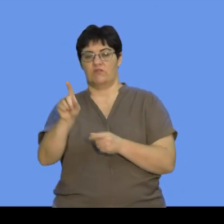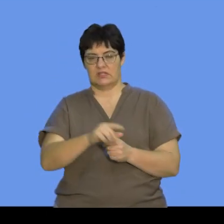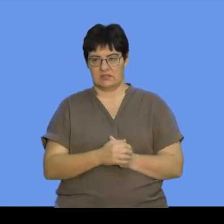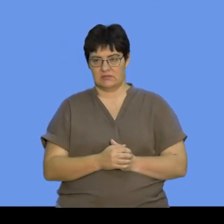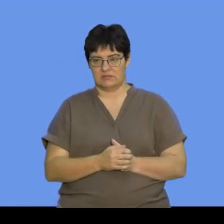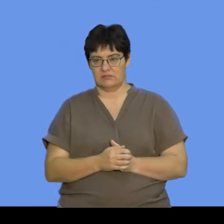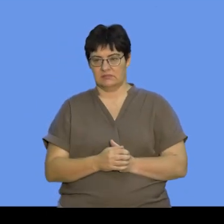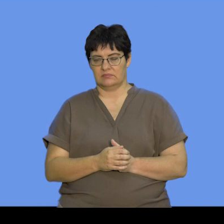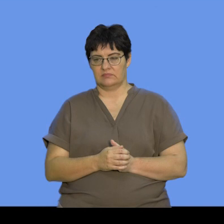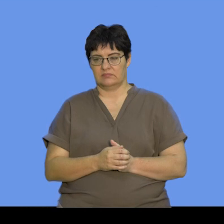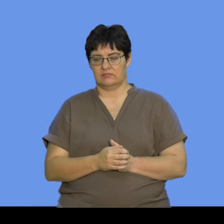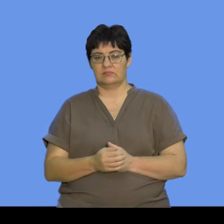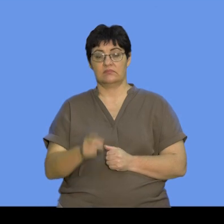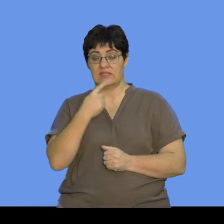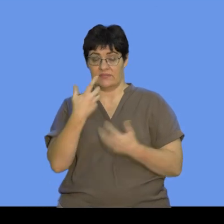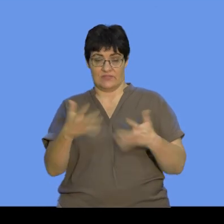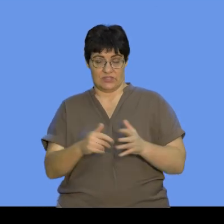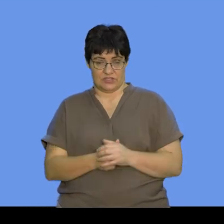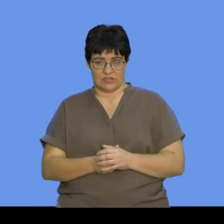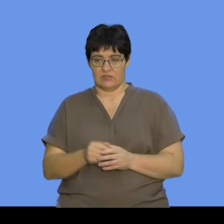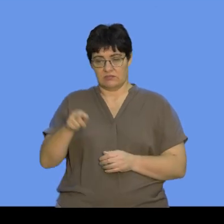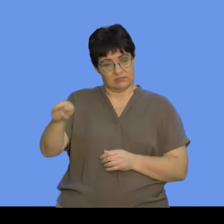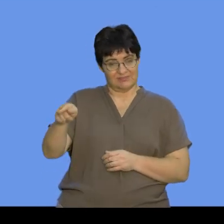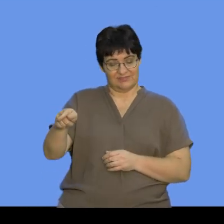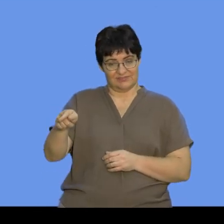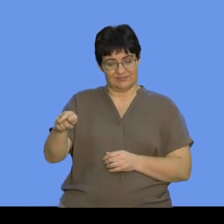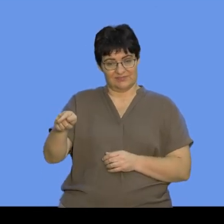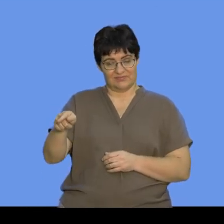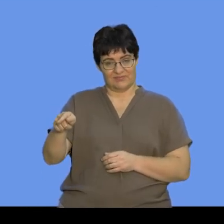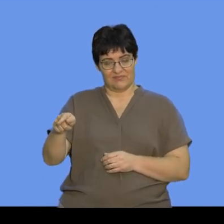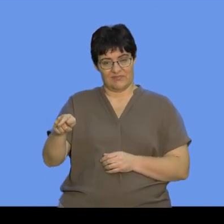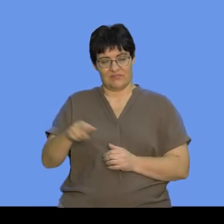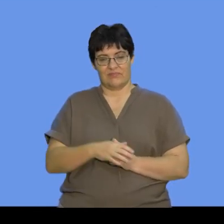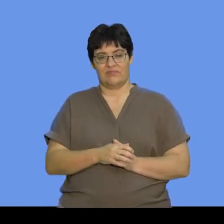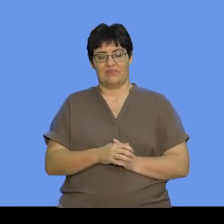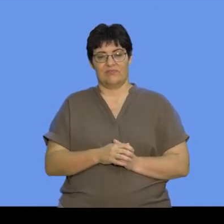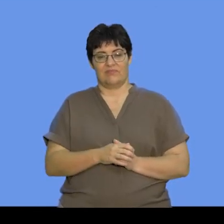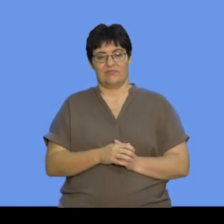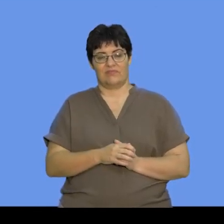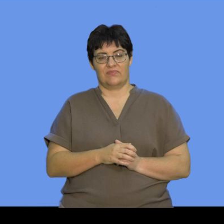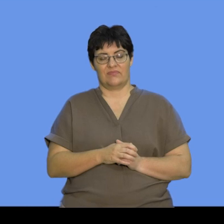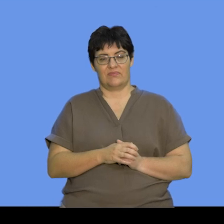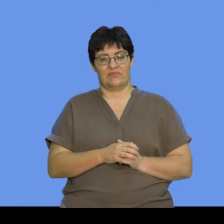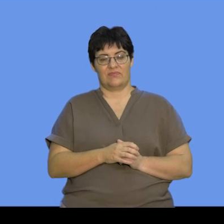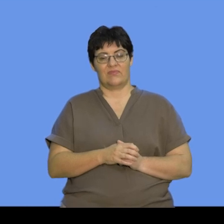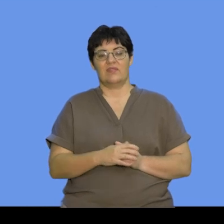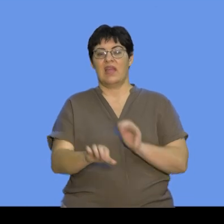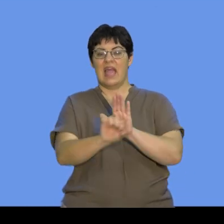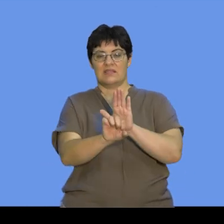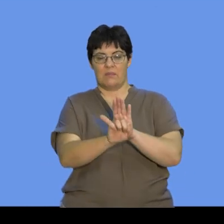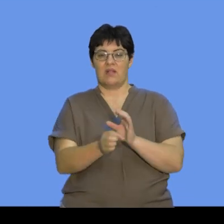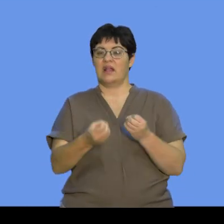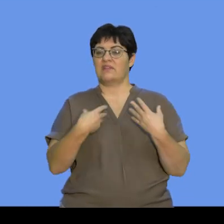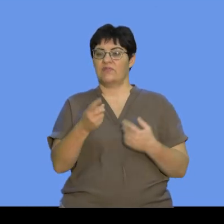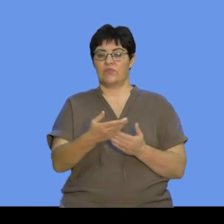Now, having said that, you can have, look at, the example there that's given, which